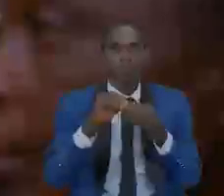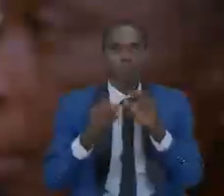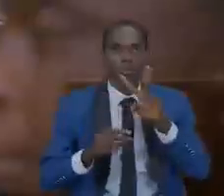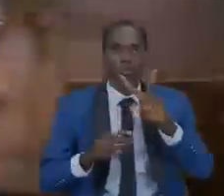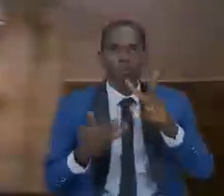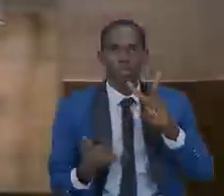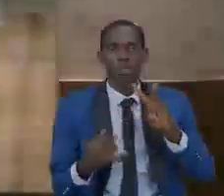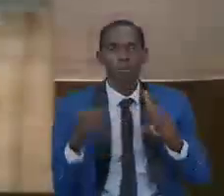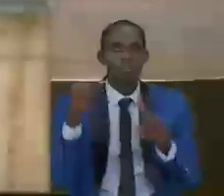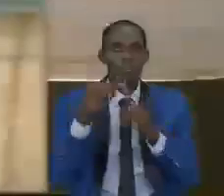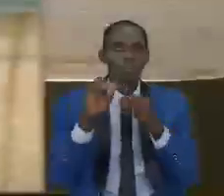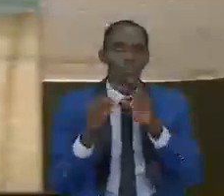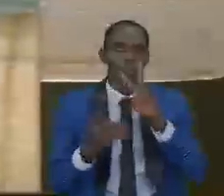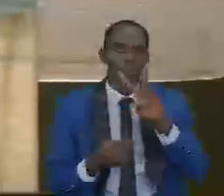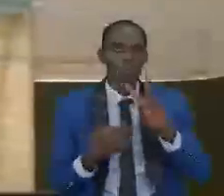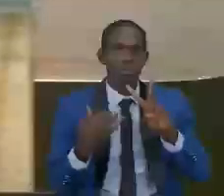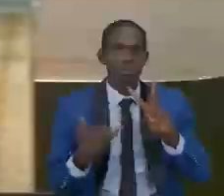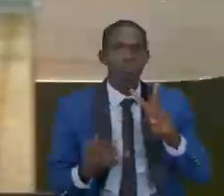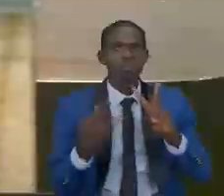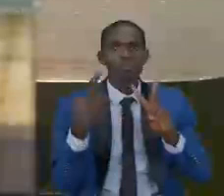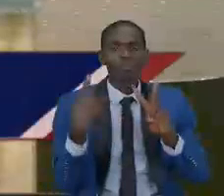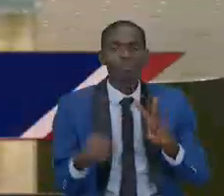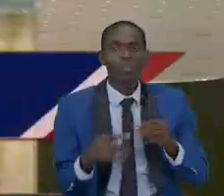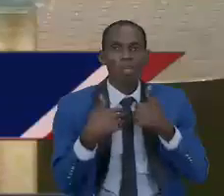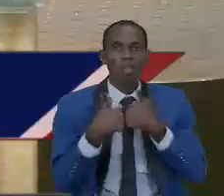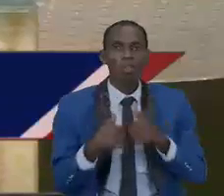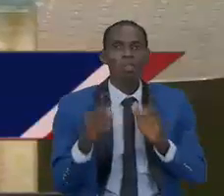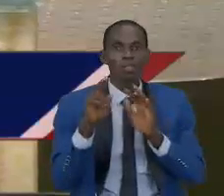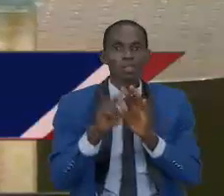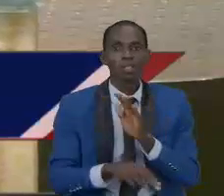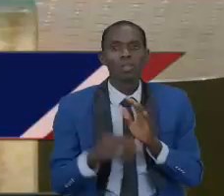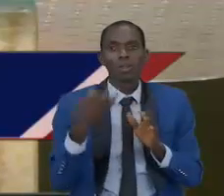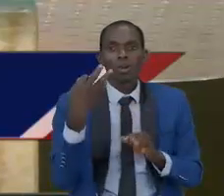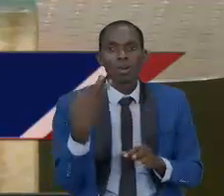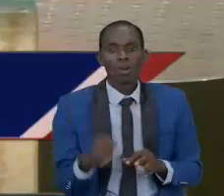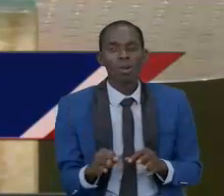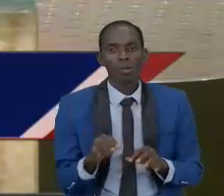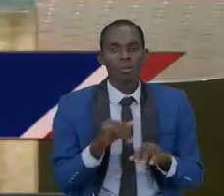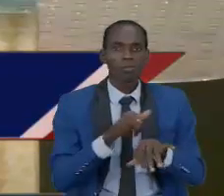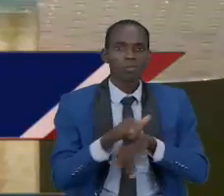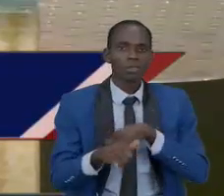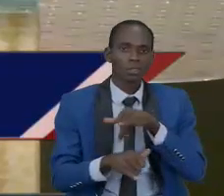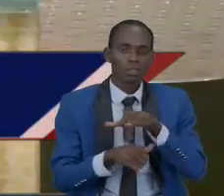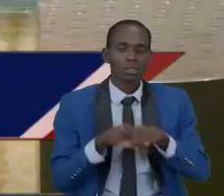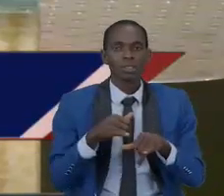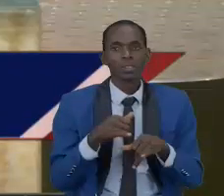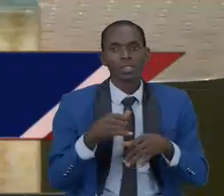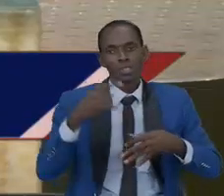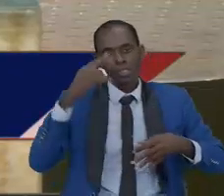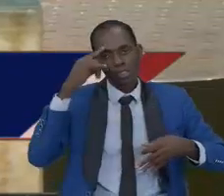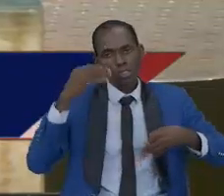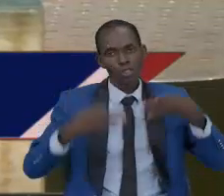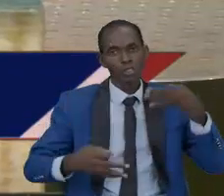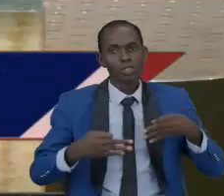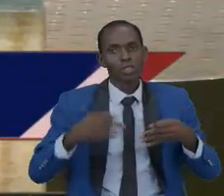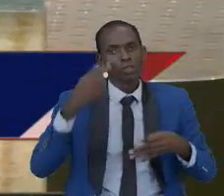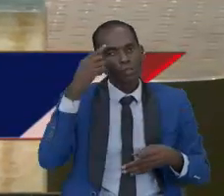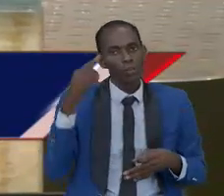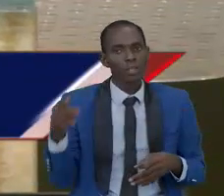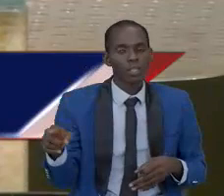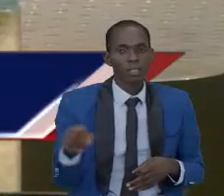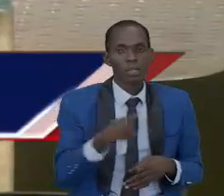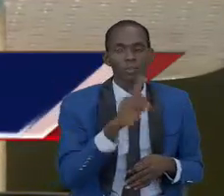Point number two when lostness of compromise says judged